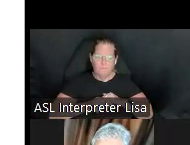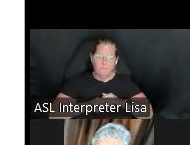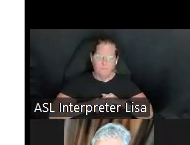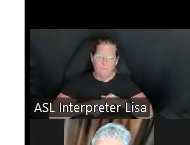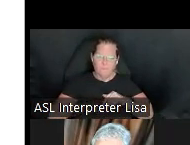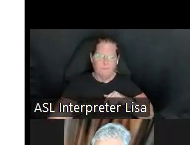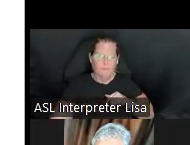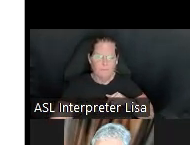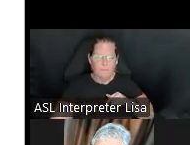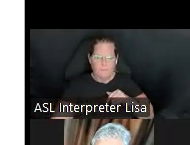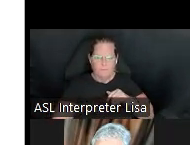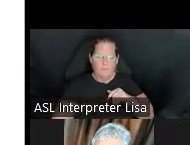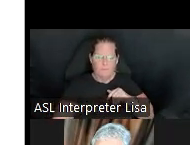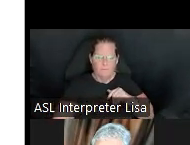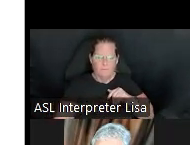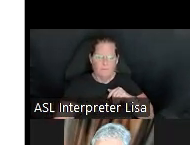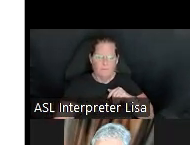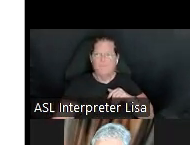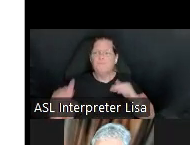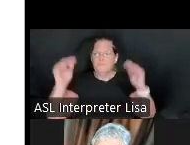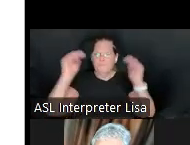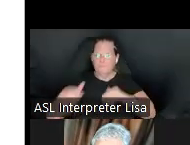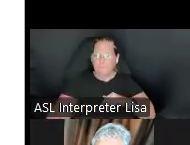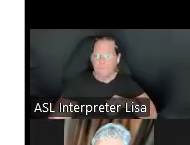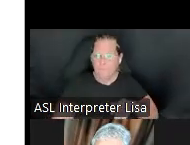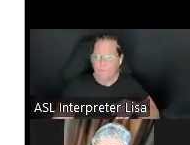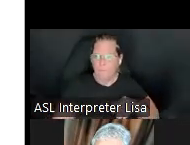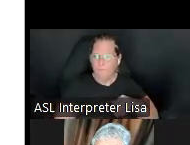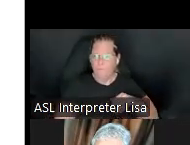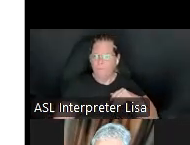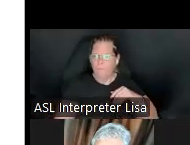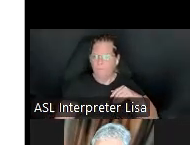just a sample. You can go on to the next slide.